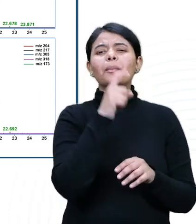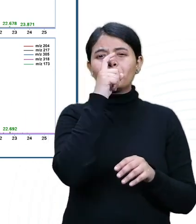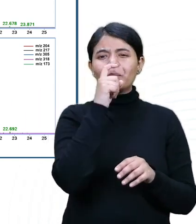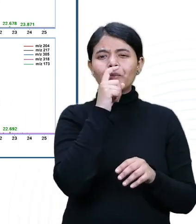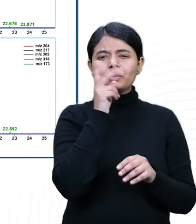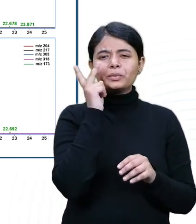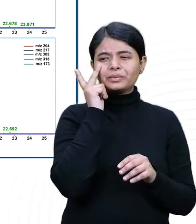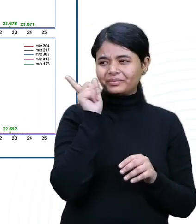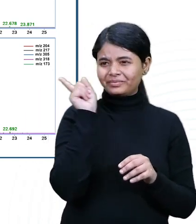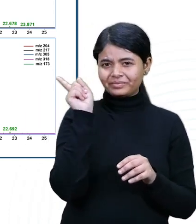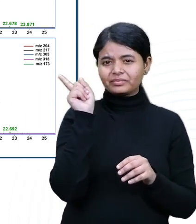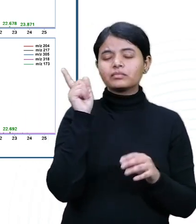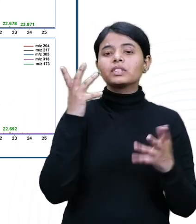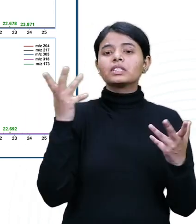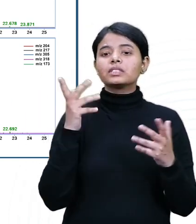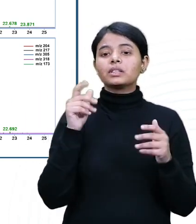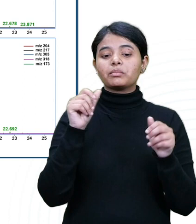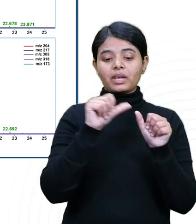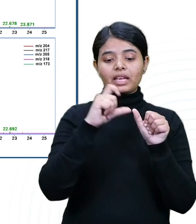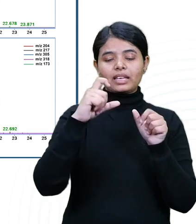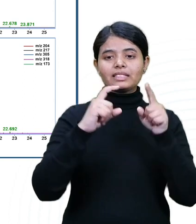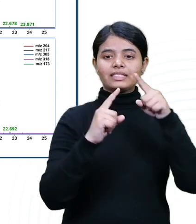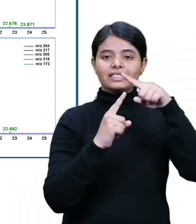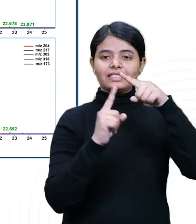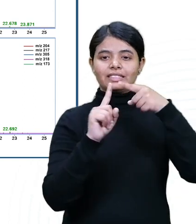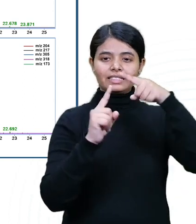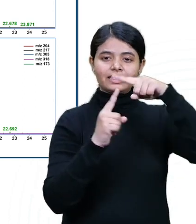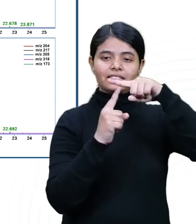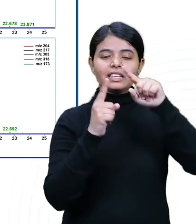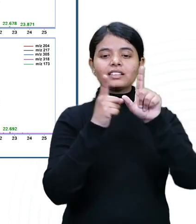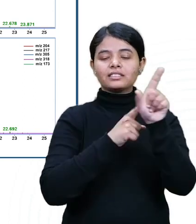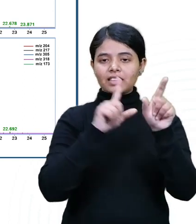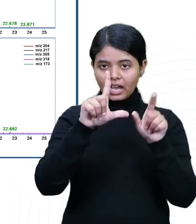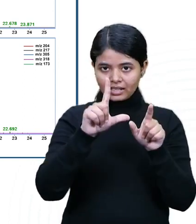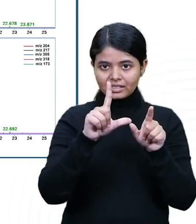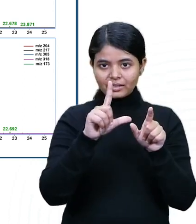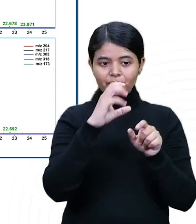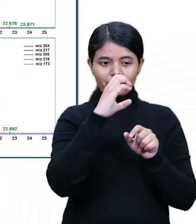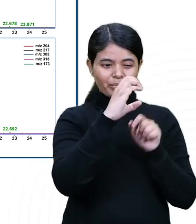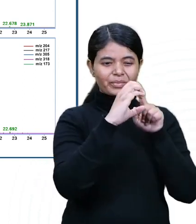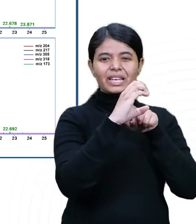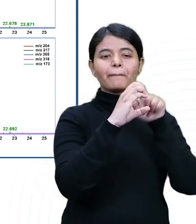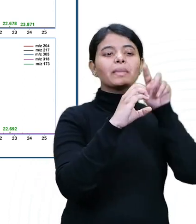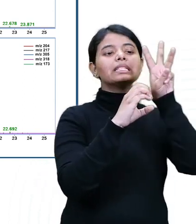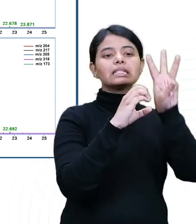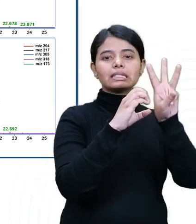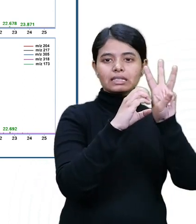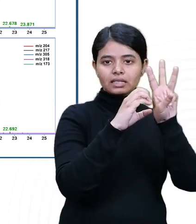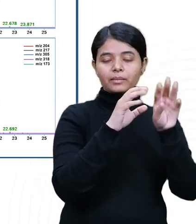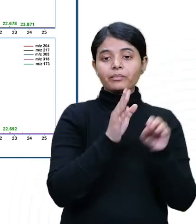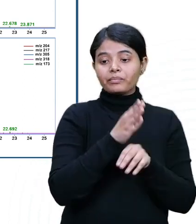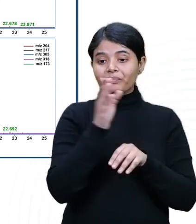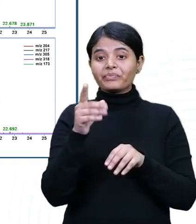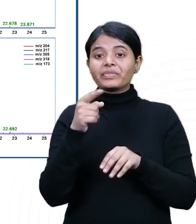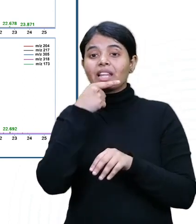in both samples, if there were any differences. But the only difference was in terms of quantity, not in the quality.